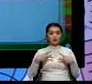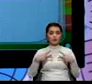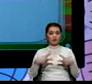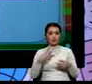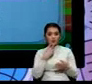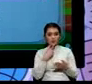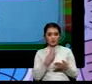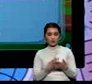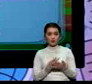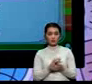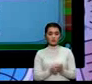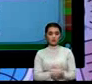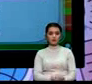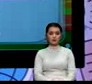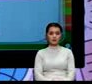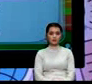taqqoslaymiz.